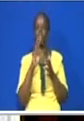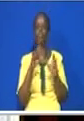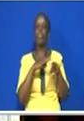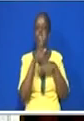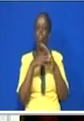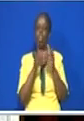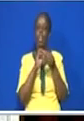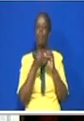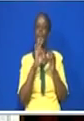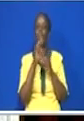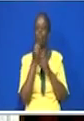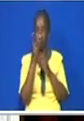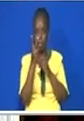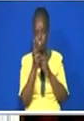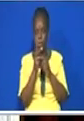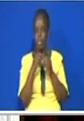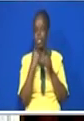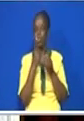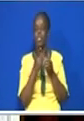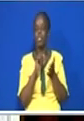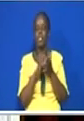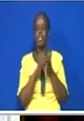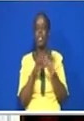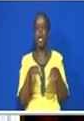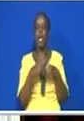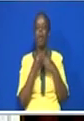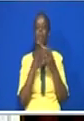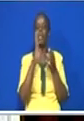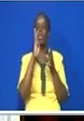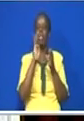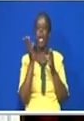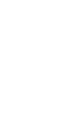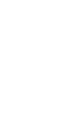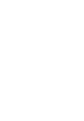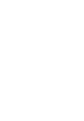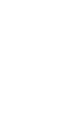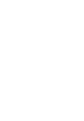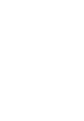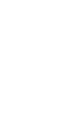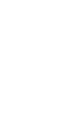12. So you say, how many beads are color blue?